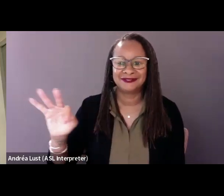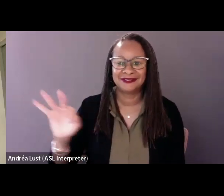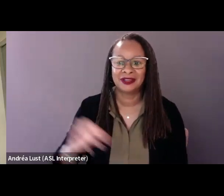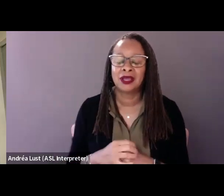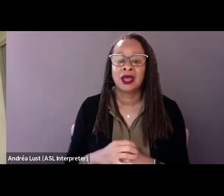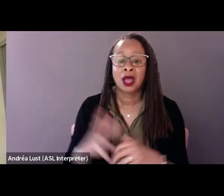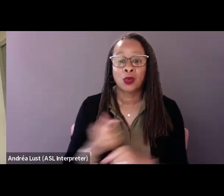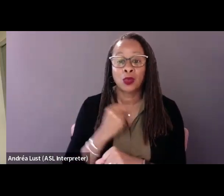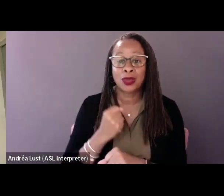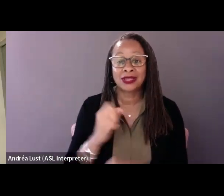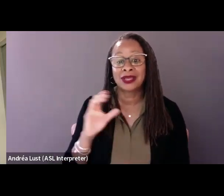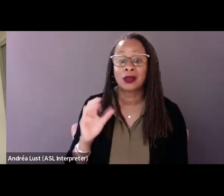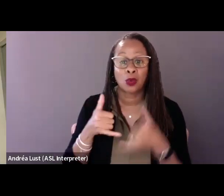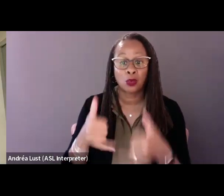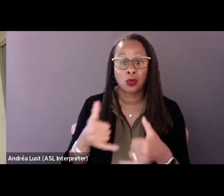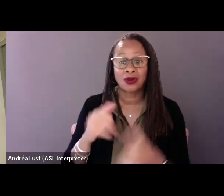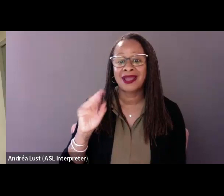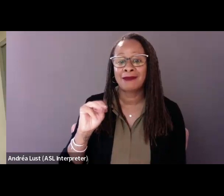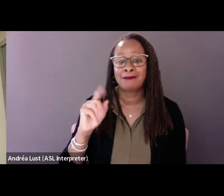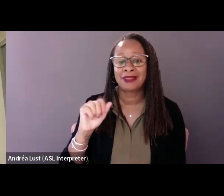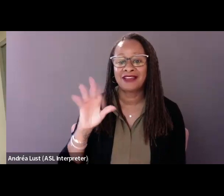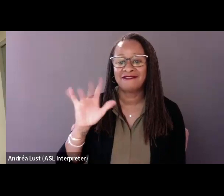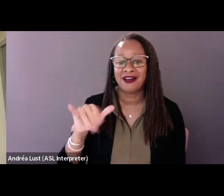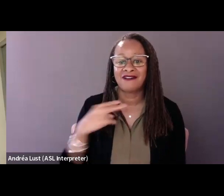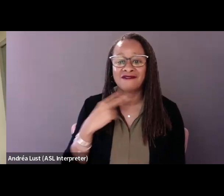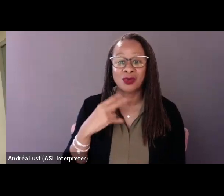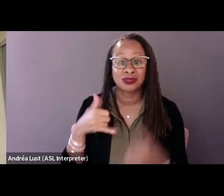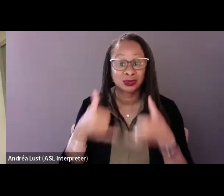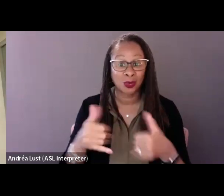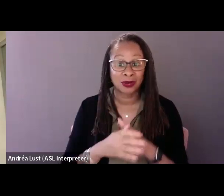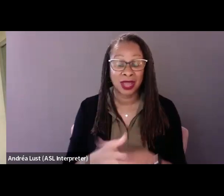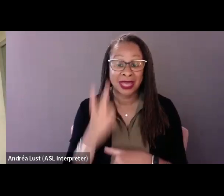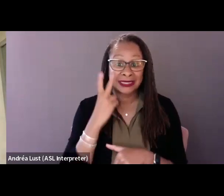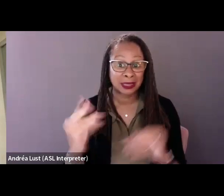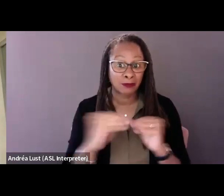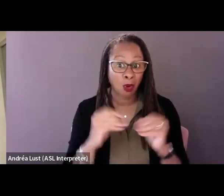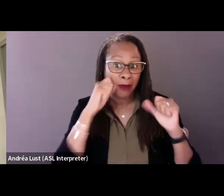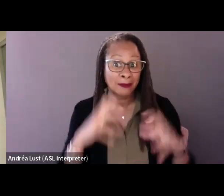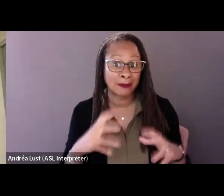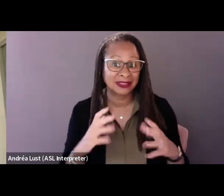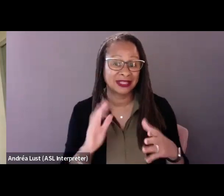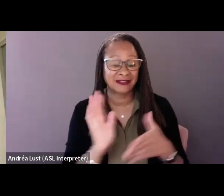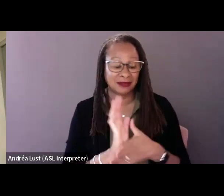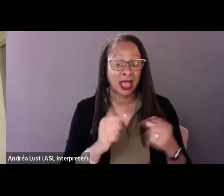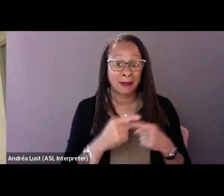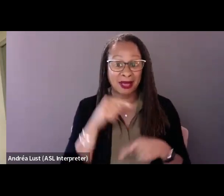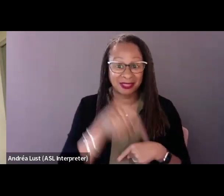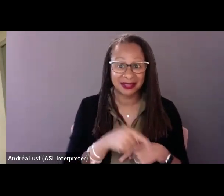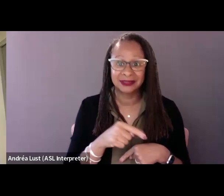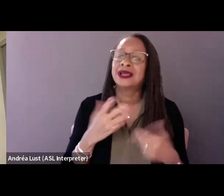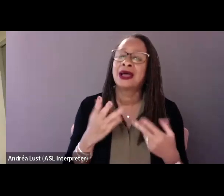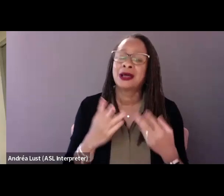winning the Amplify Voices Award. To see more amazing films like this, please visit